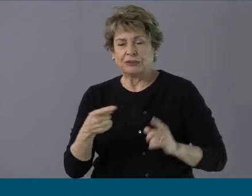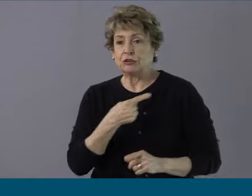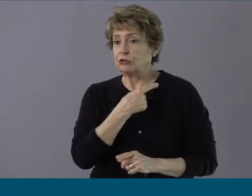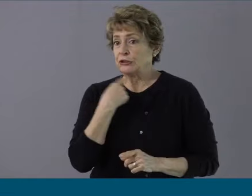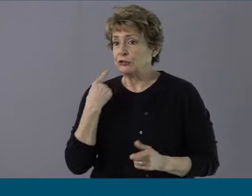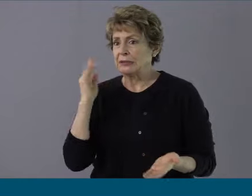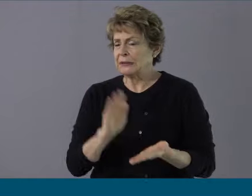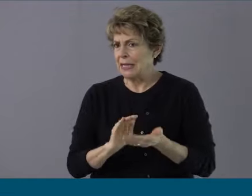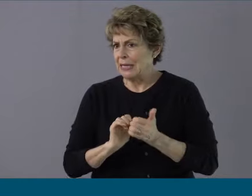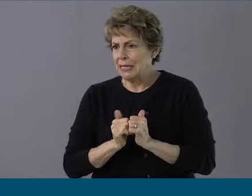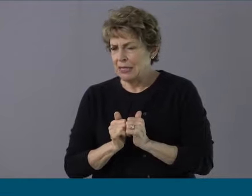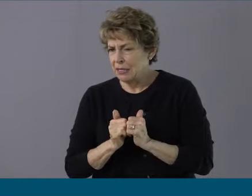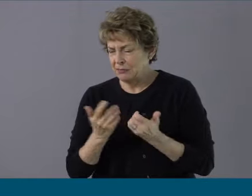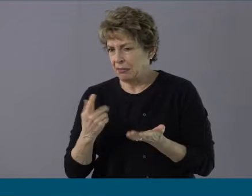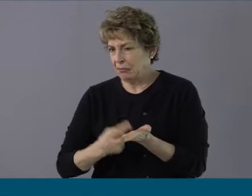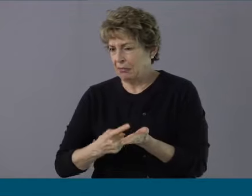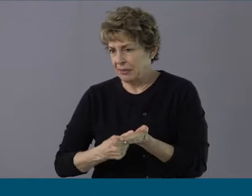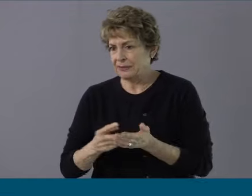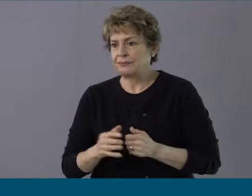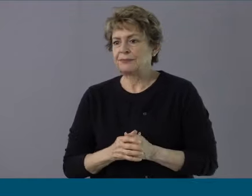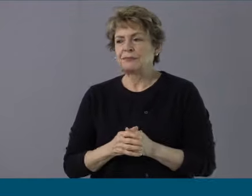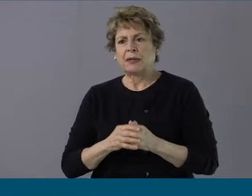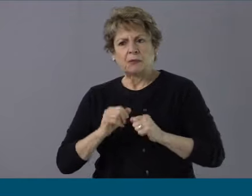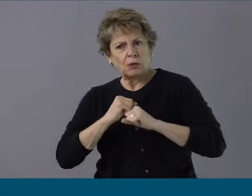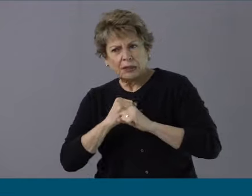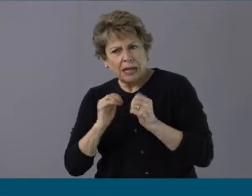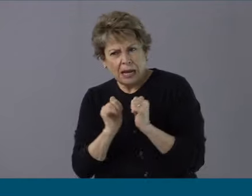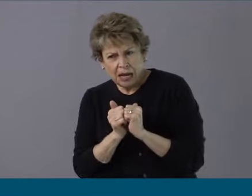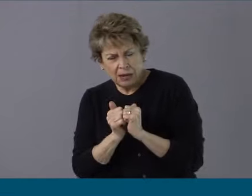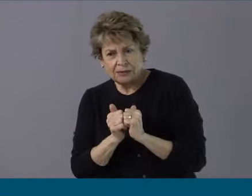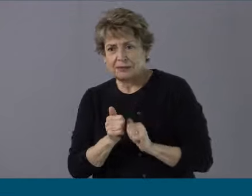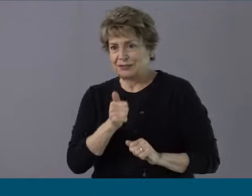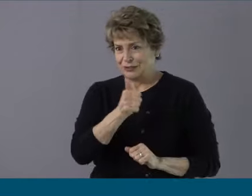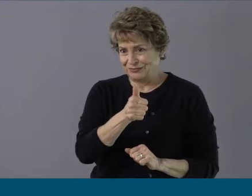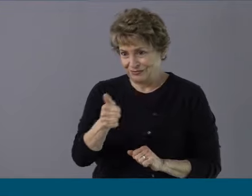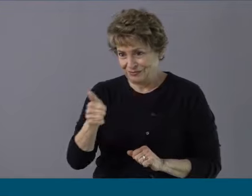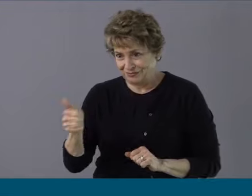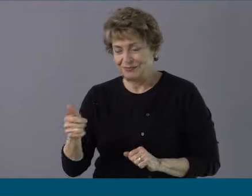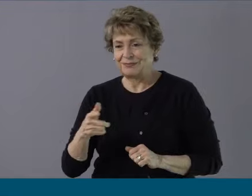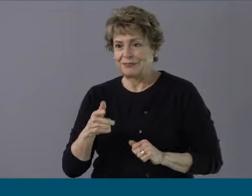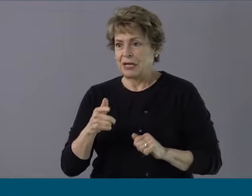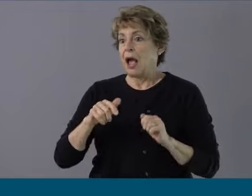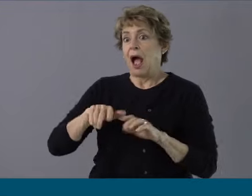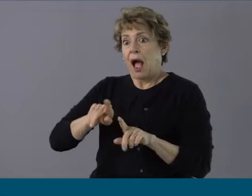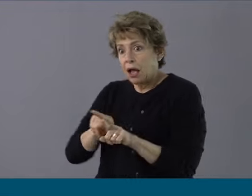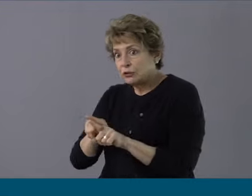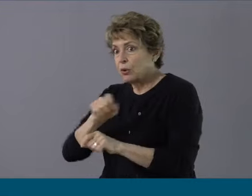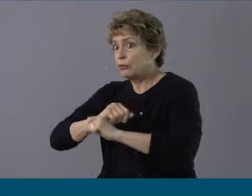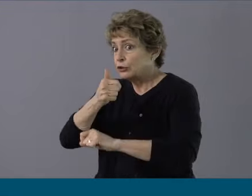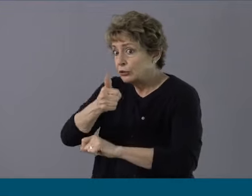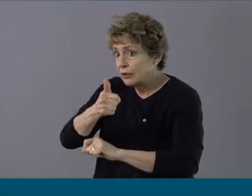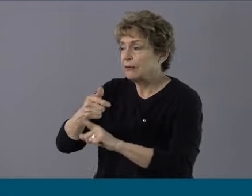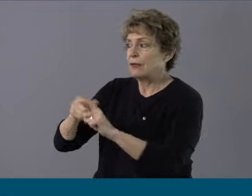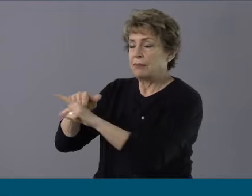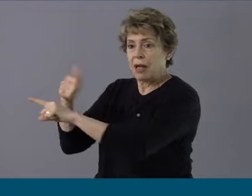this virus and protect others. So if you were to look at a CDC website or